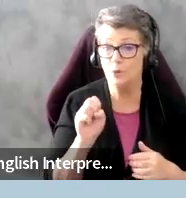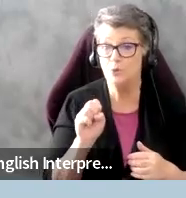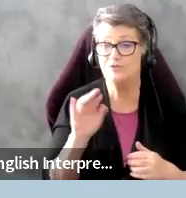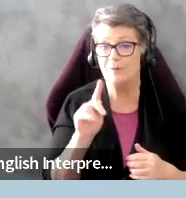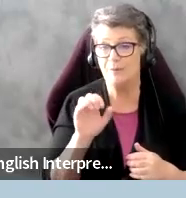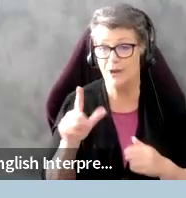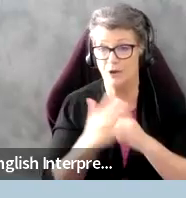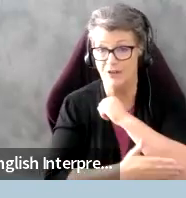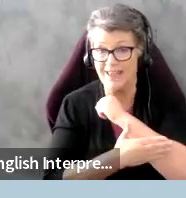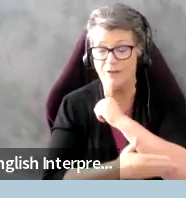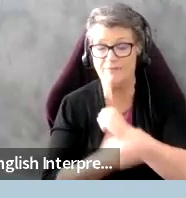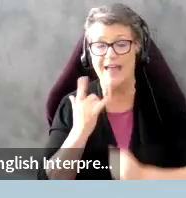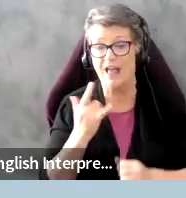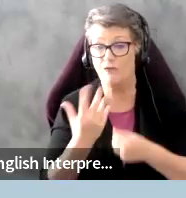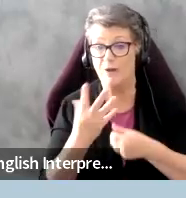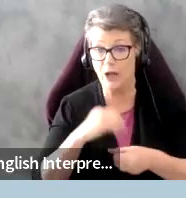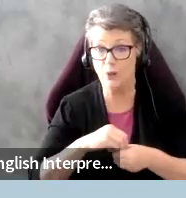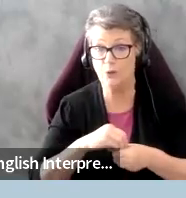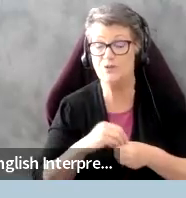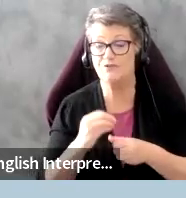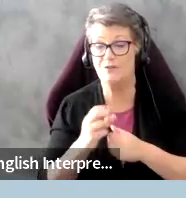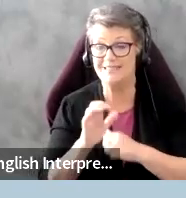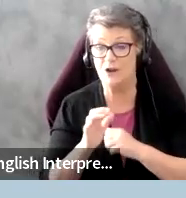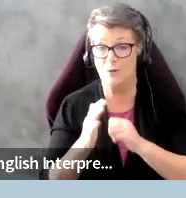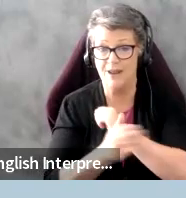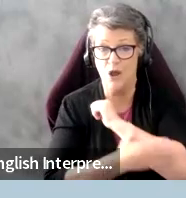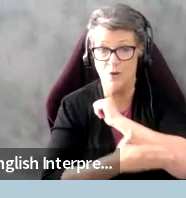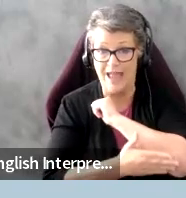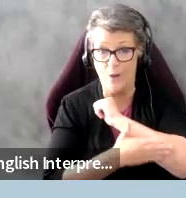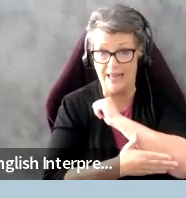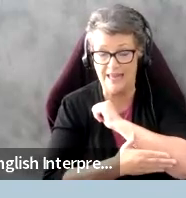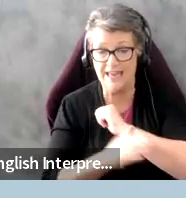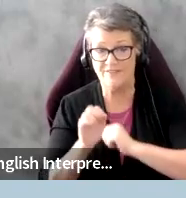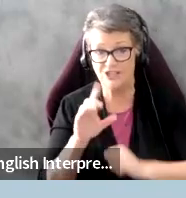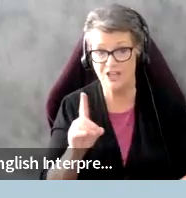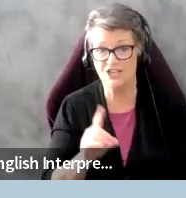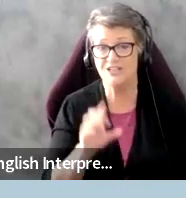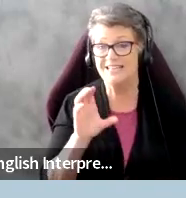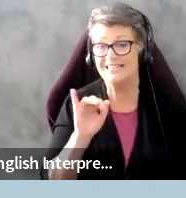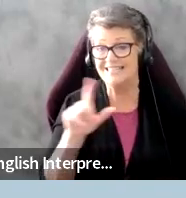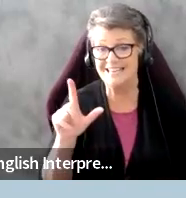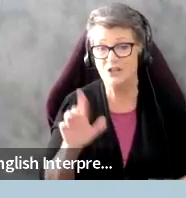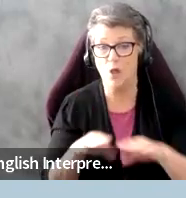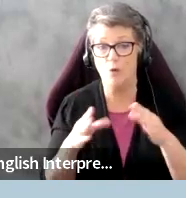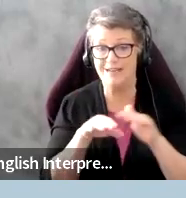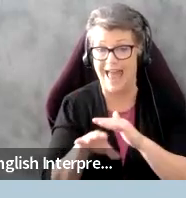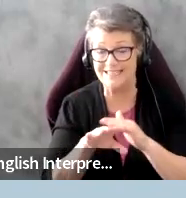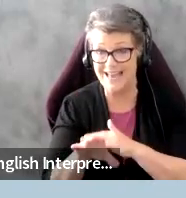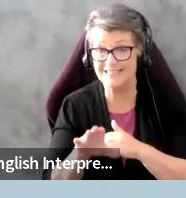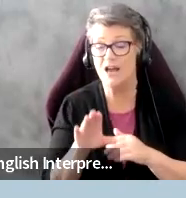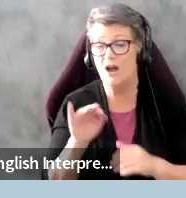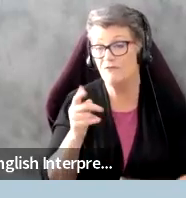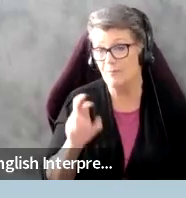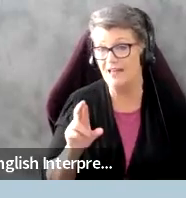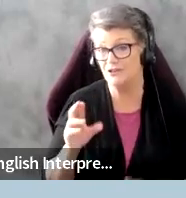County, California Includes out of Sacramento County Office of Education, the CSEL and Open Access Project, both from Placer County